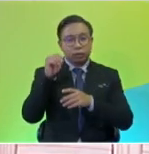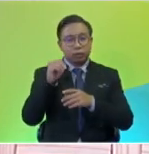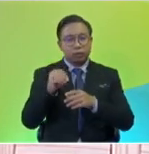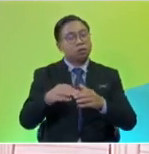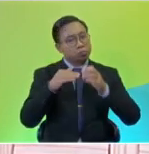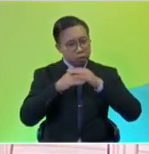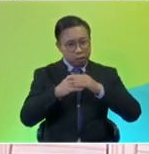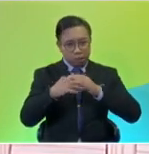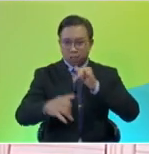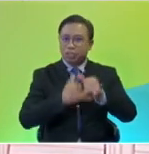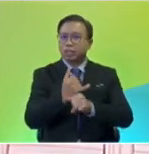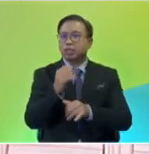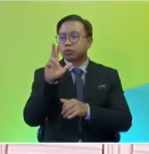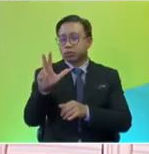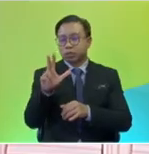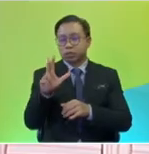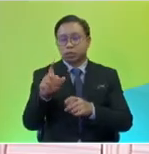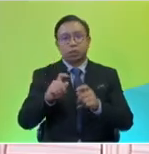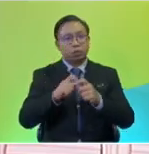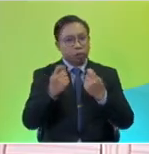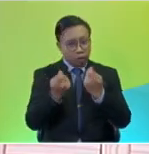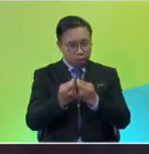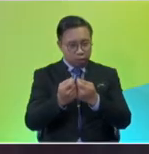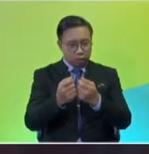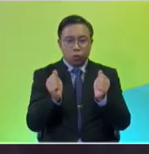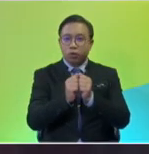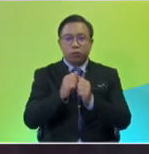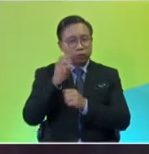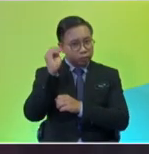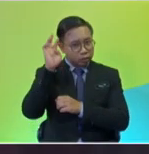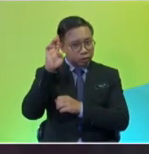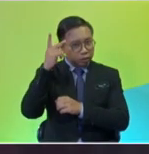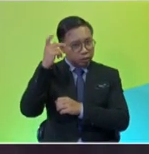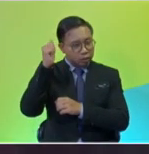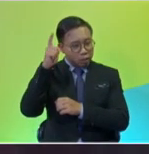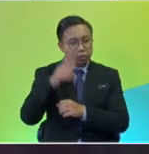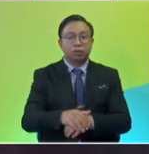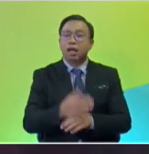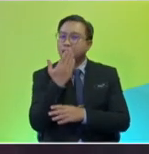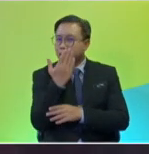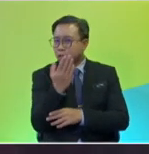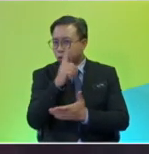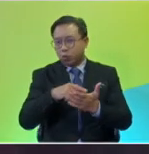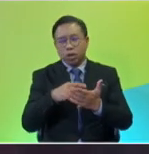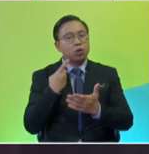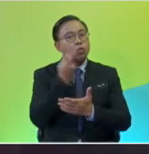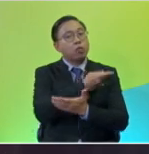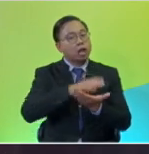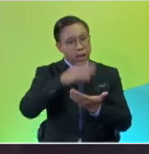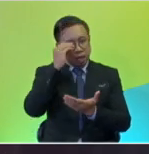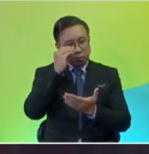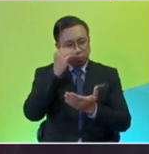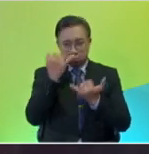is English Year 3 together with Mr. Carl. Yes, Sean, thank you. Alright, so what are we learning for this